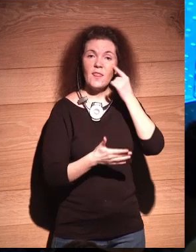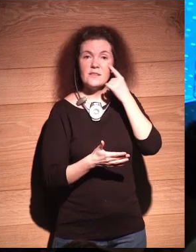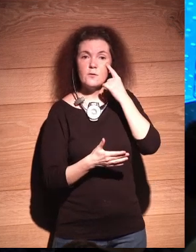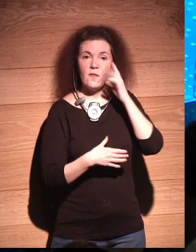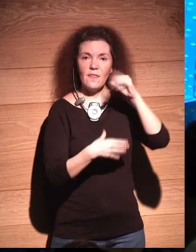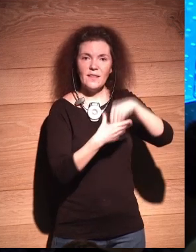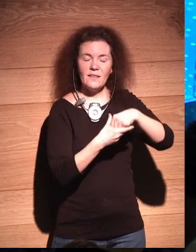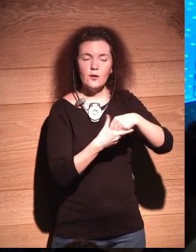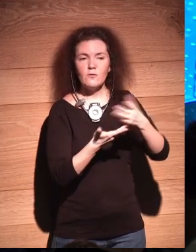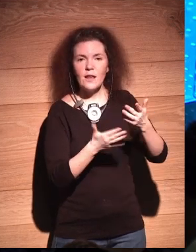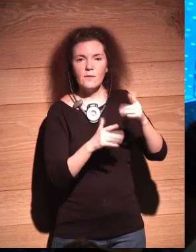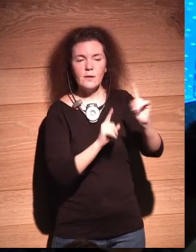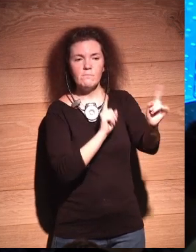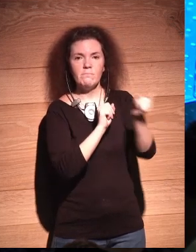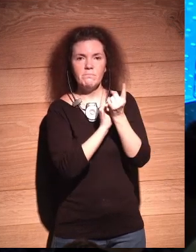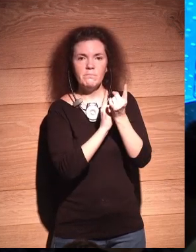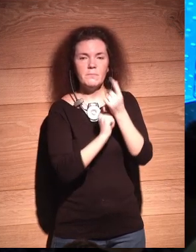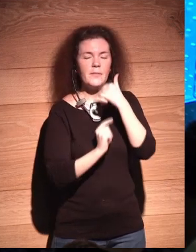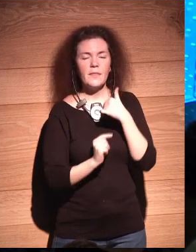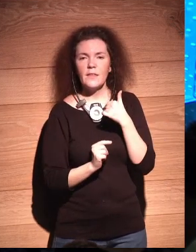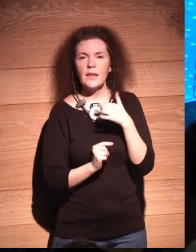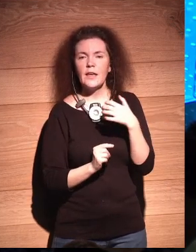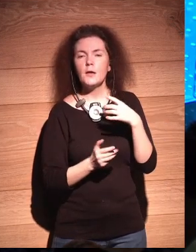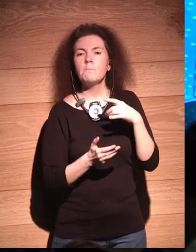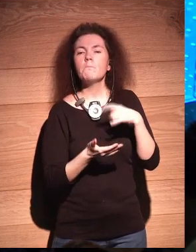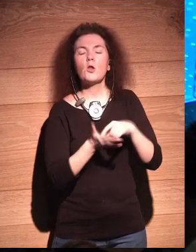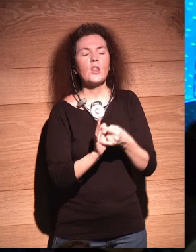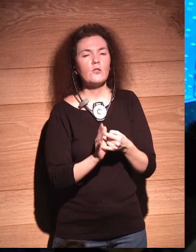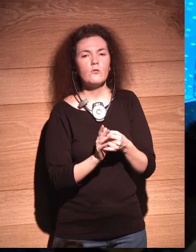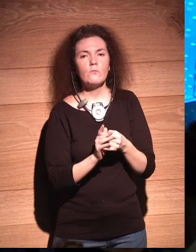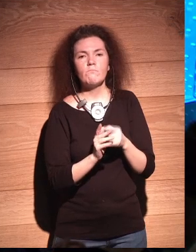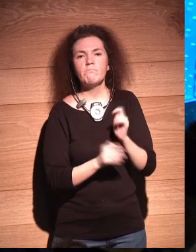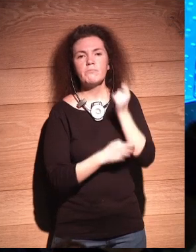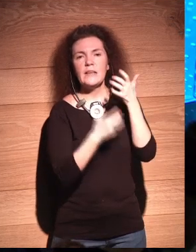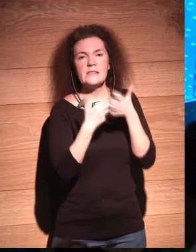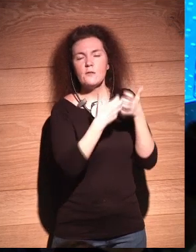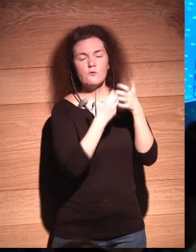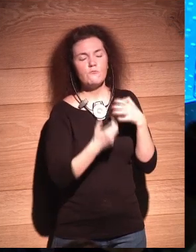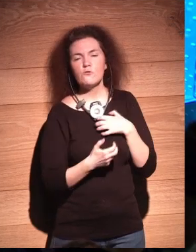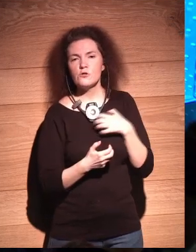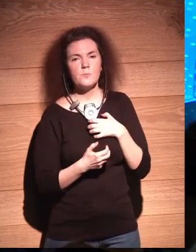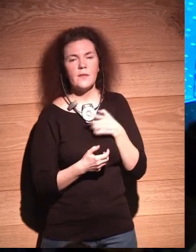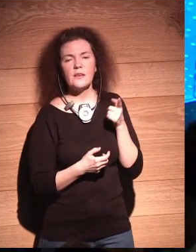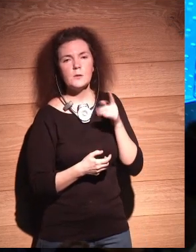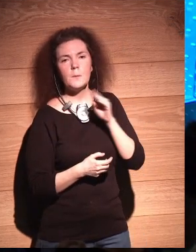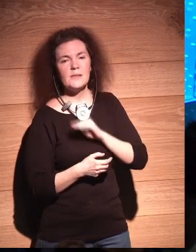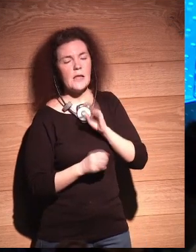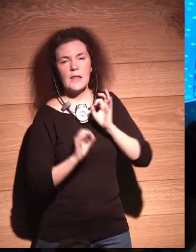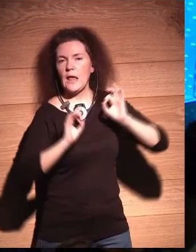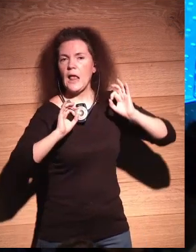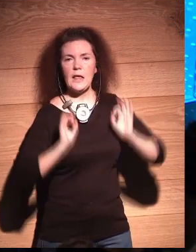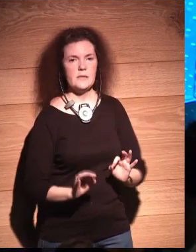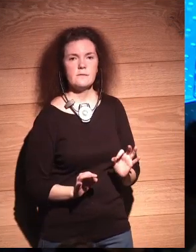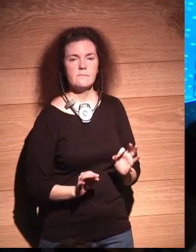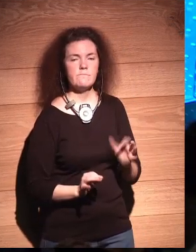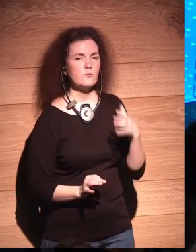States of America." And it was kind of definitive, it was really not, there was no question that I could do it